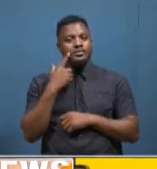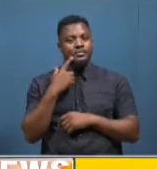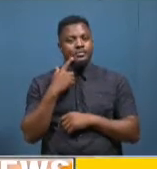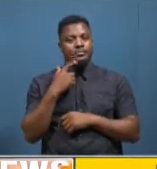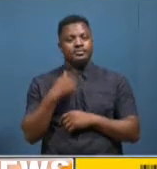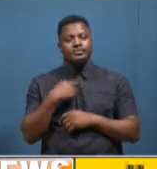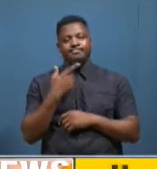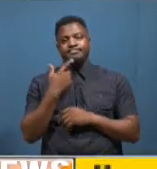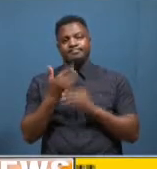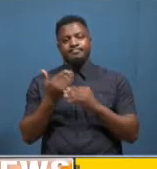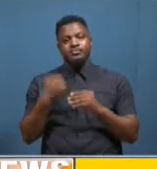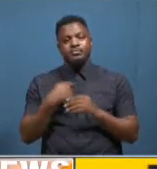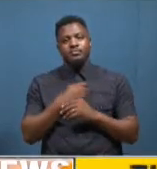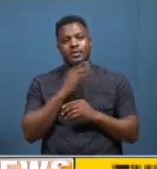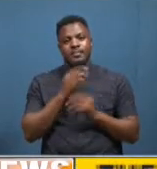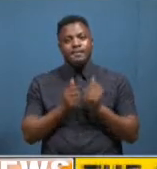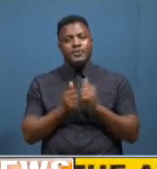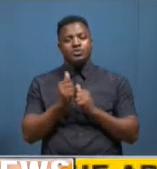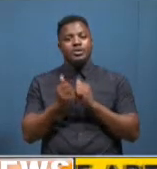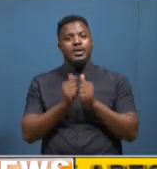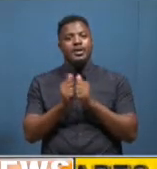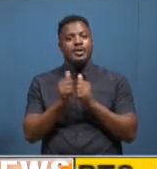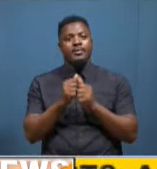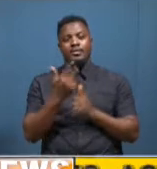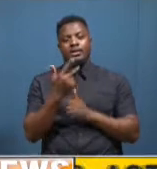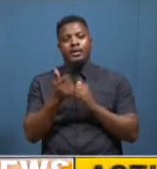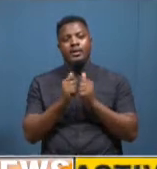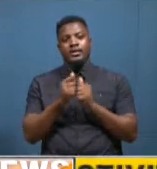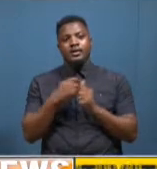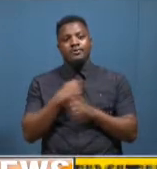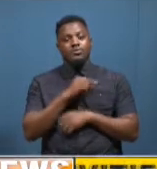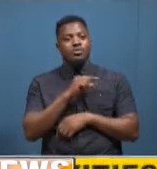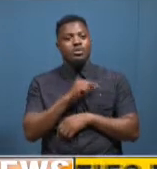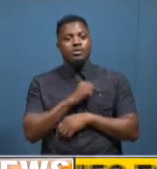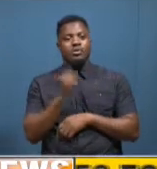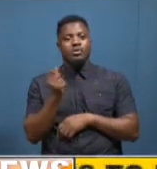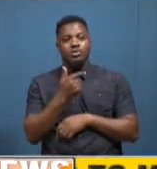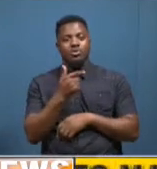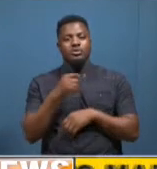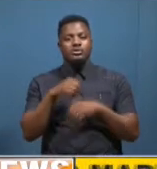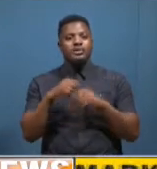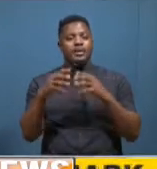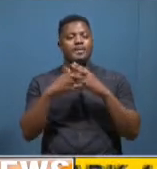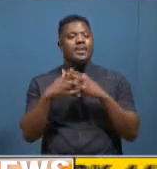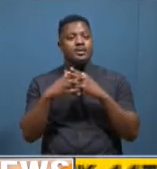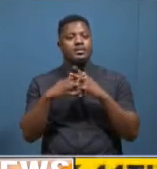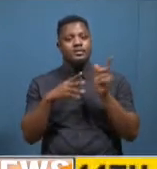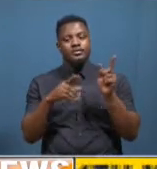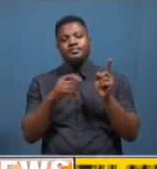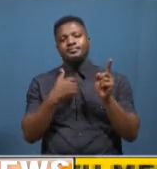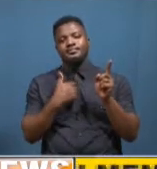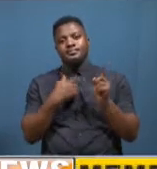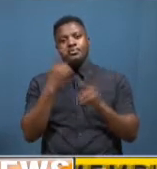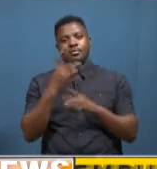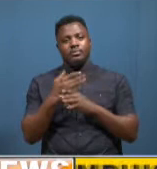I said we are, most of our athletes, the three athletes that have qualified, all of them are based in the United States. And I've